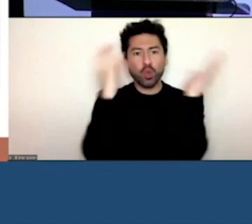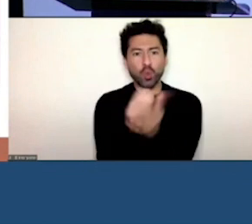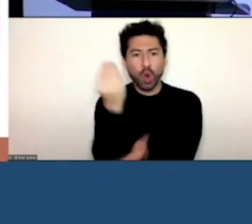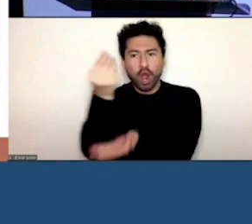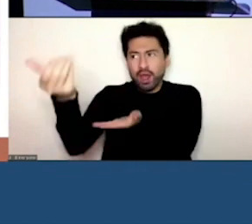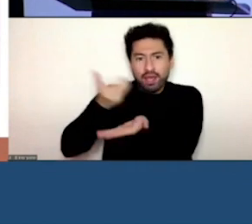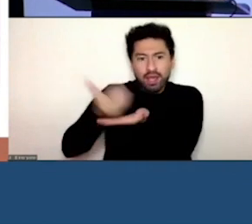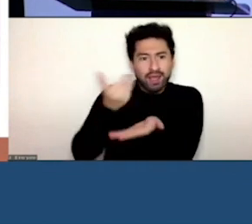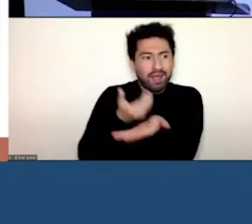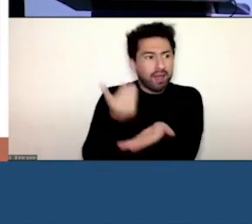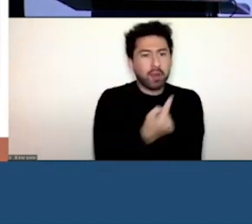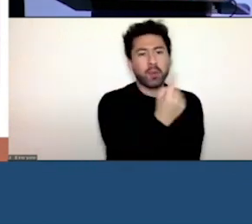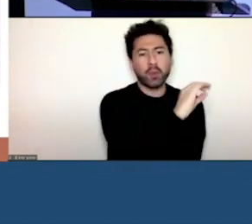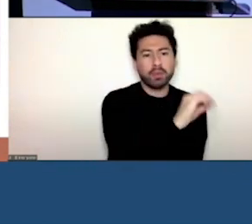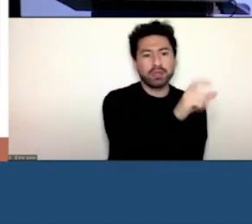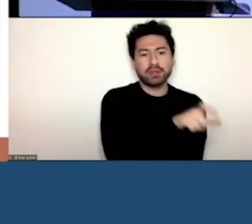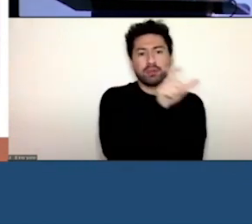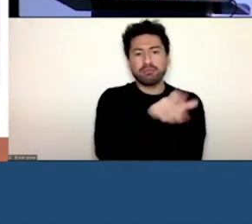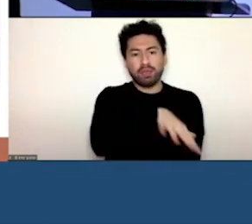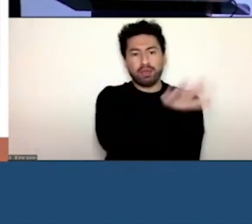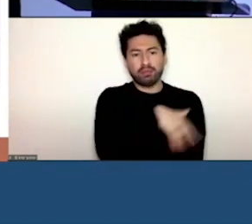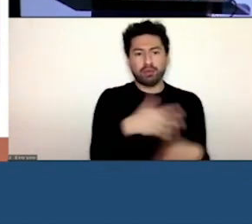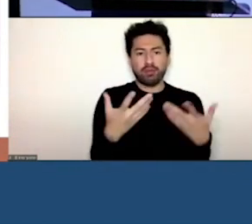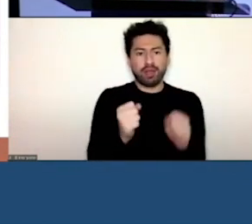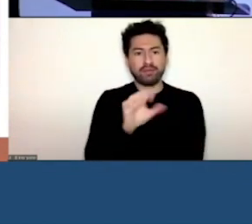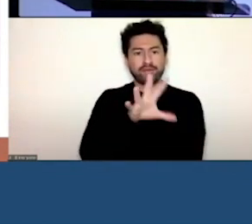1% has 50% of global wealth.